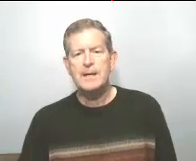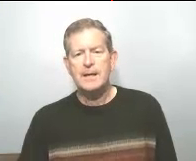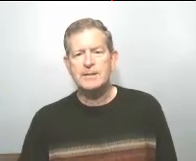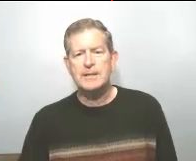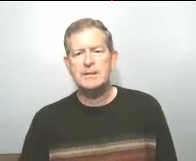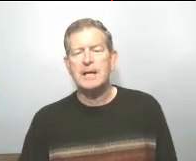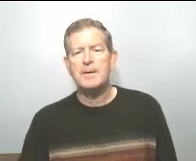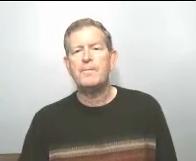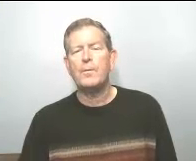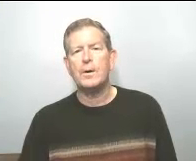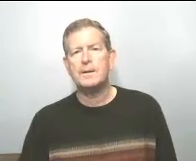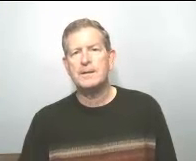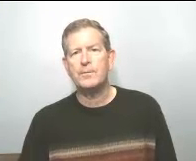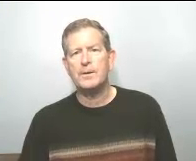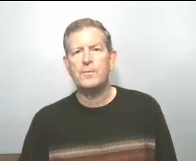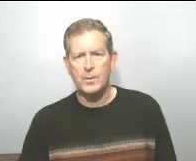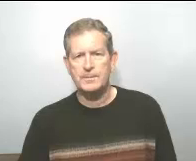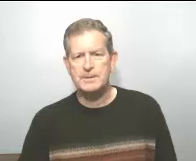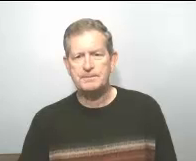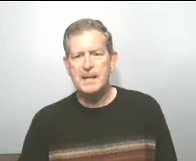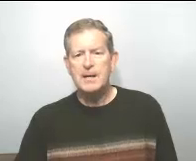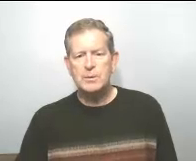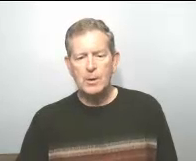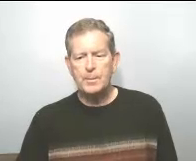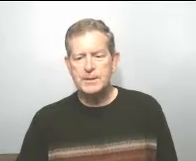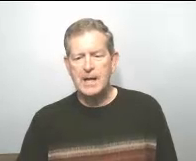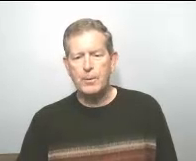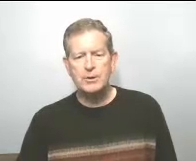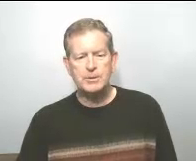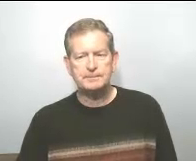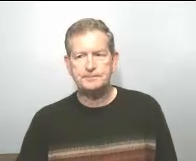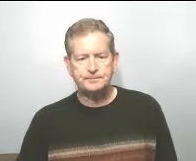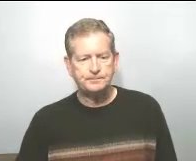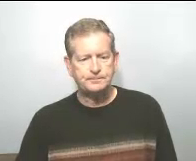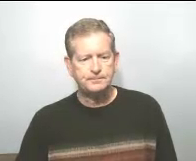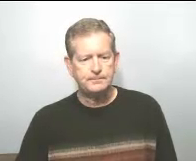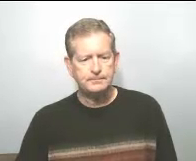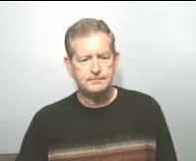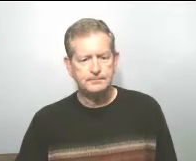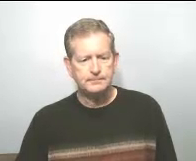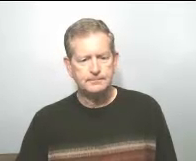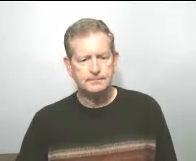always, exists in 4 different forms. So I'll open the stopwatch.